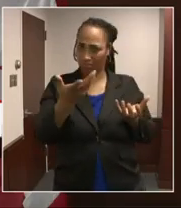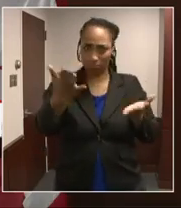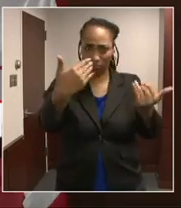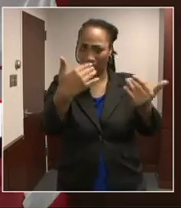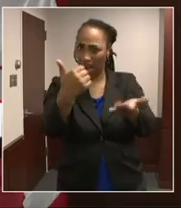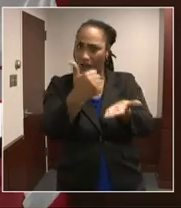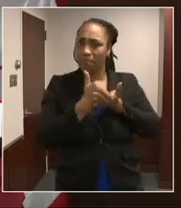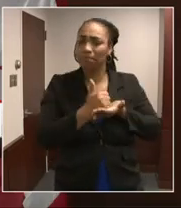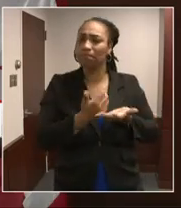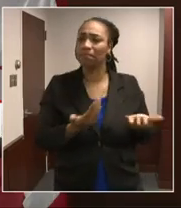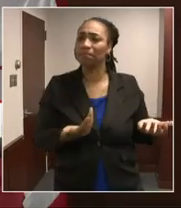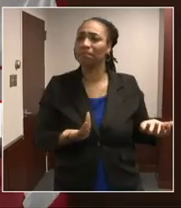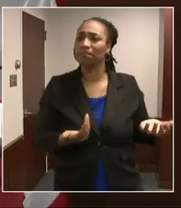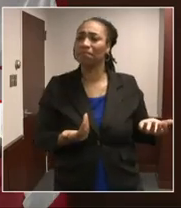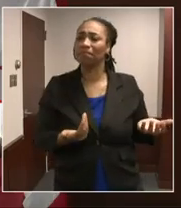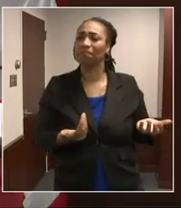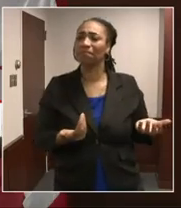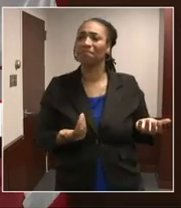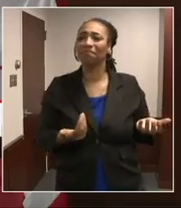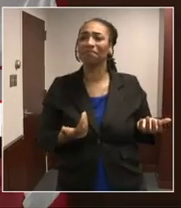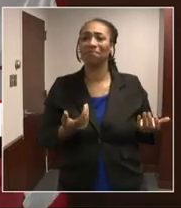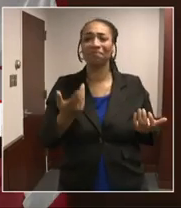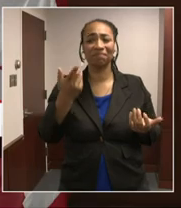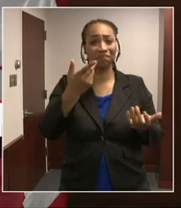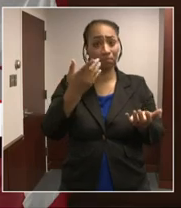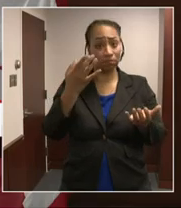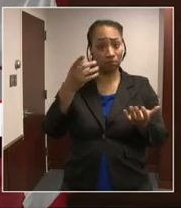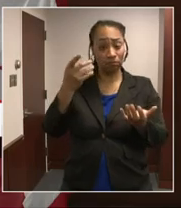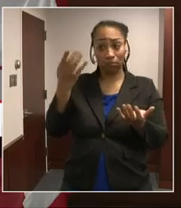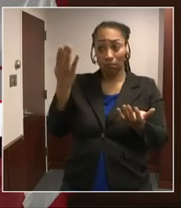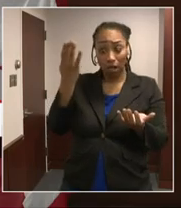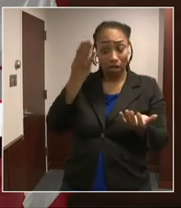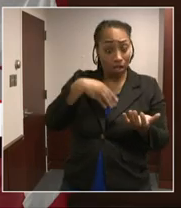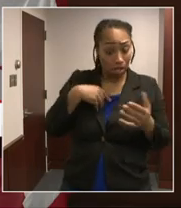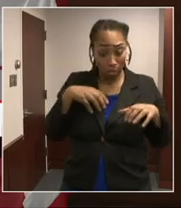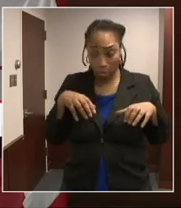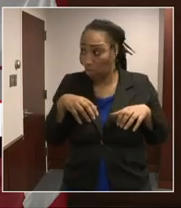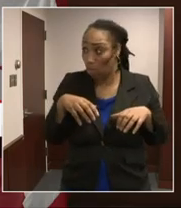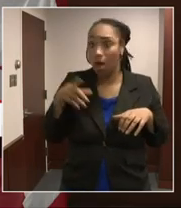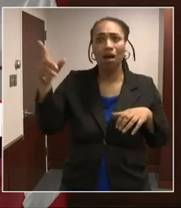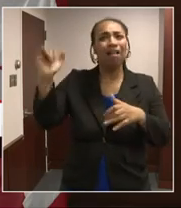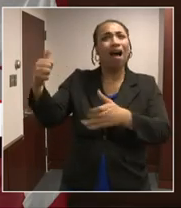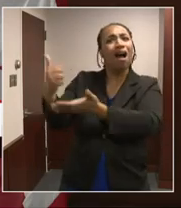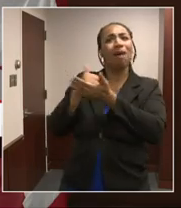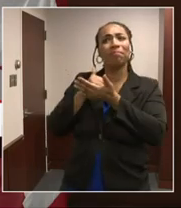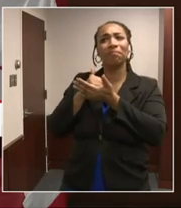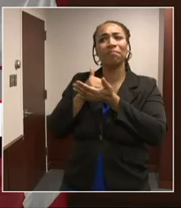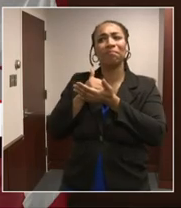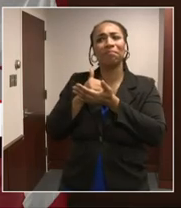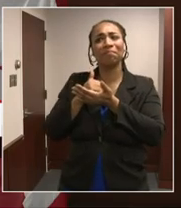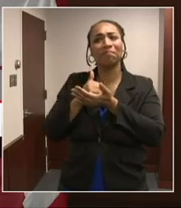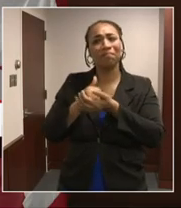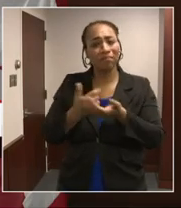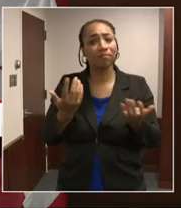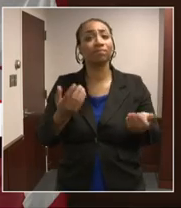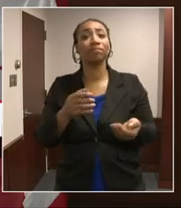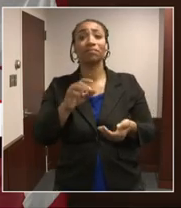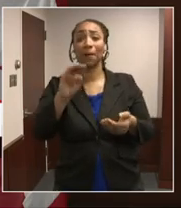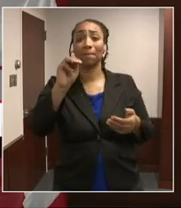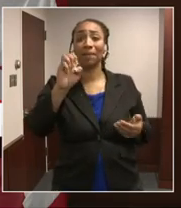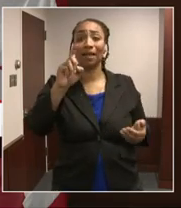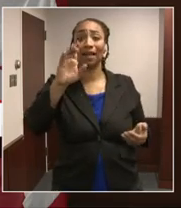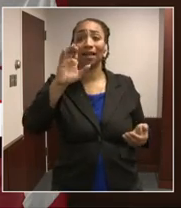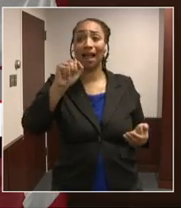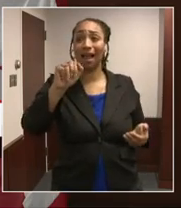the House version of these Medicaid cuts goes through, that's going to hurt not just us, that's going to hurt